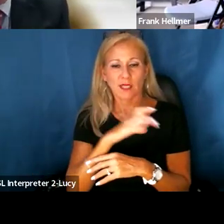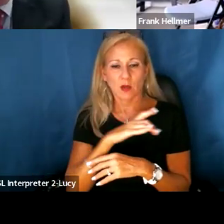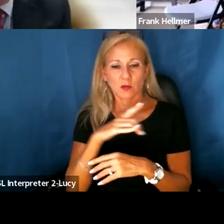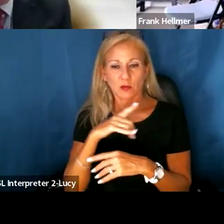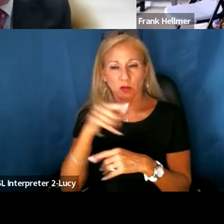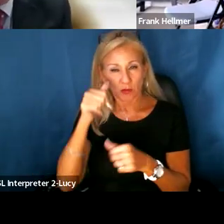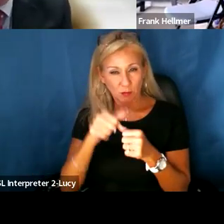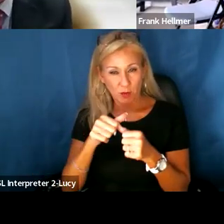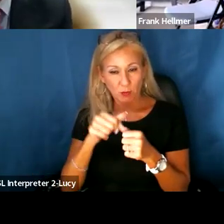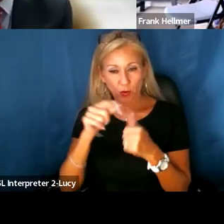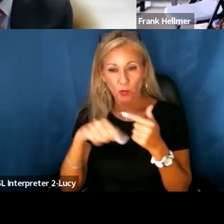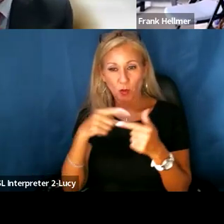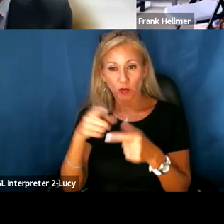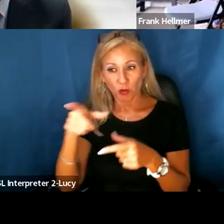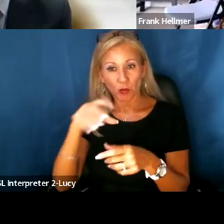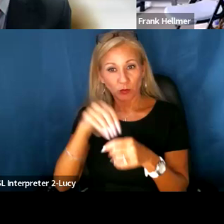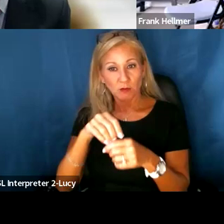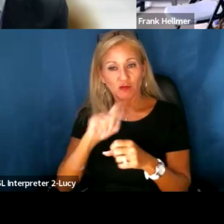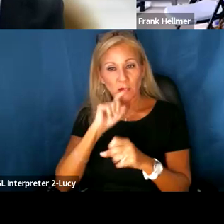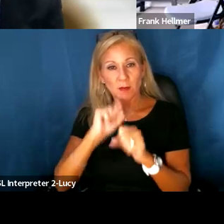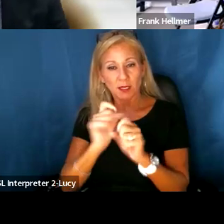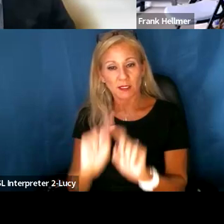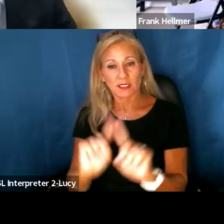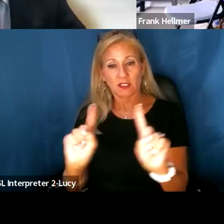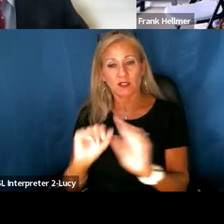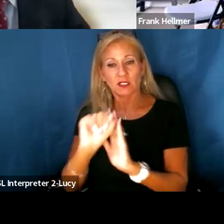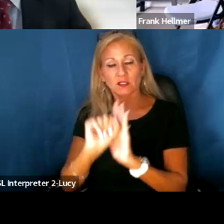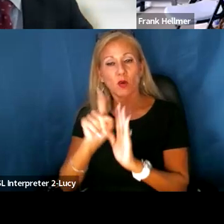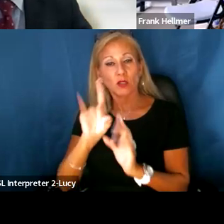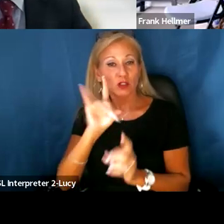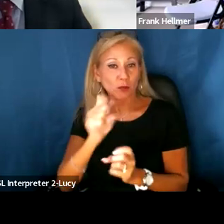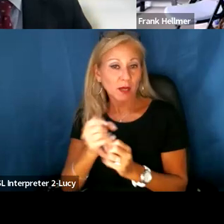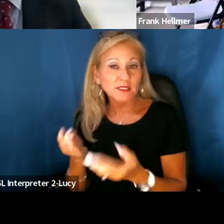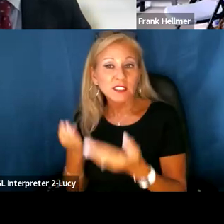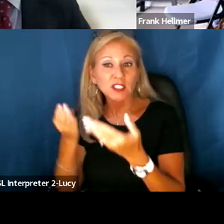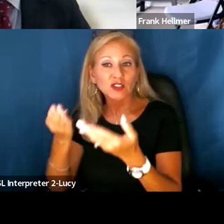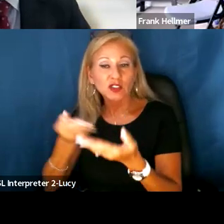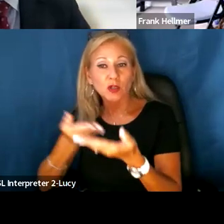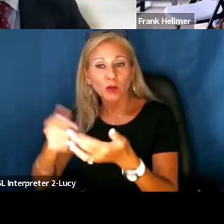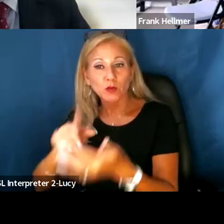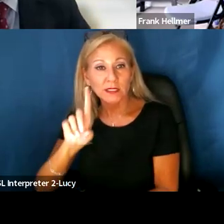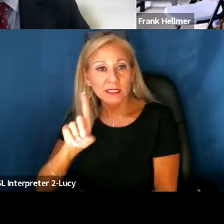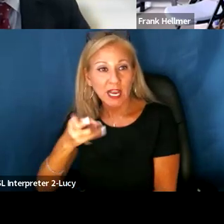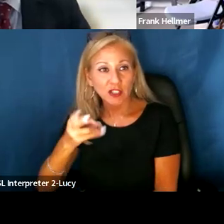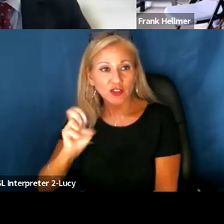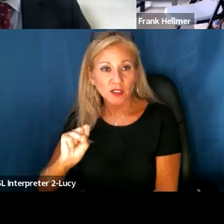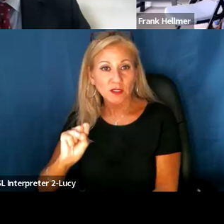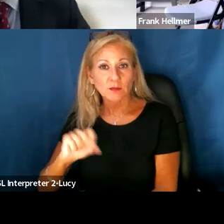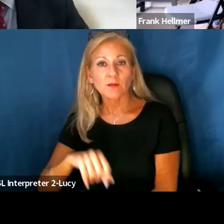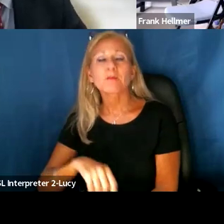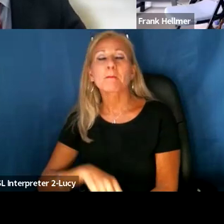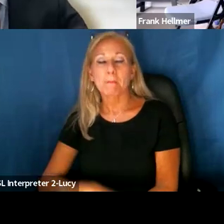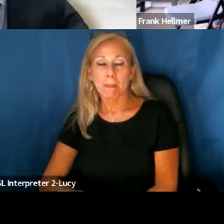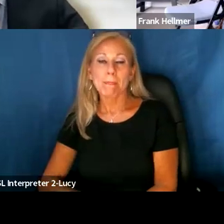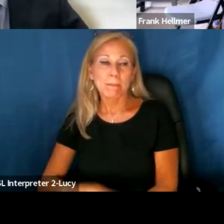your participation made a difference in the state, where maybe you made a suggestion and brought that to DHS? Yeah,